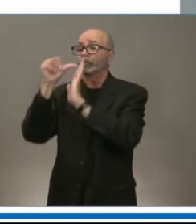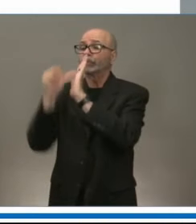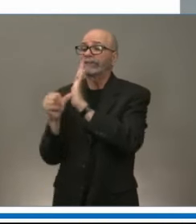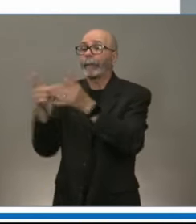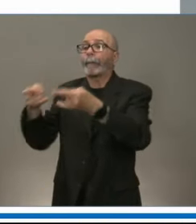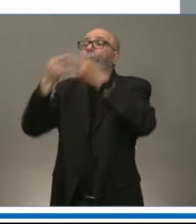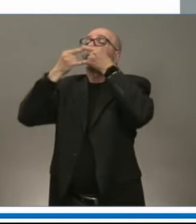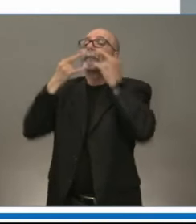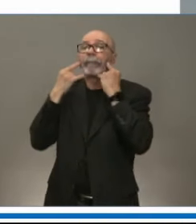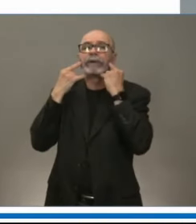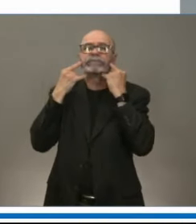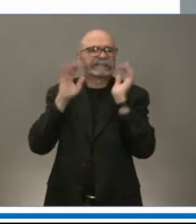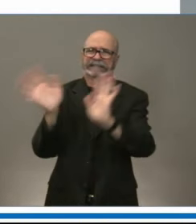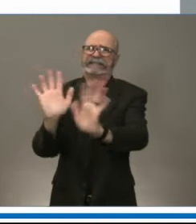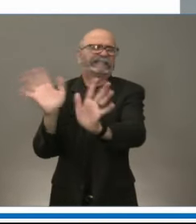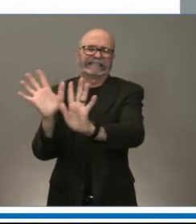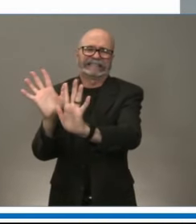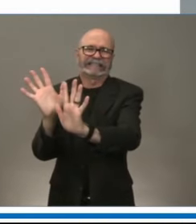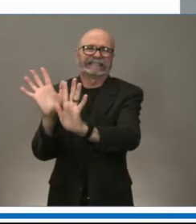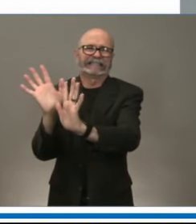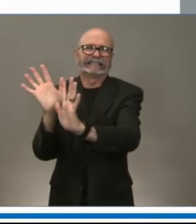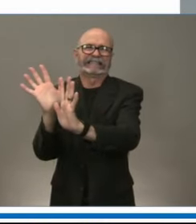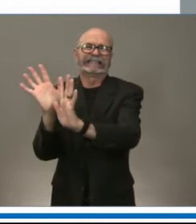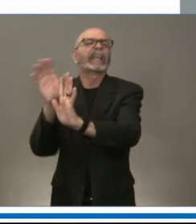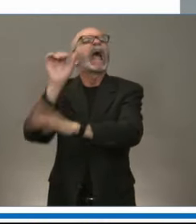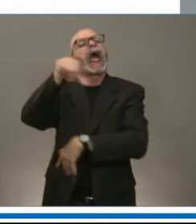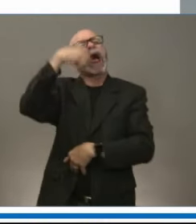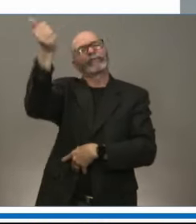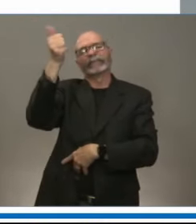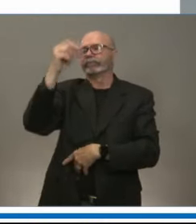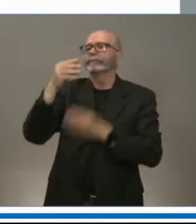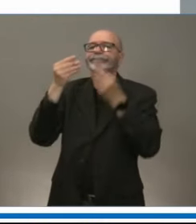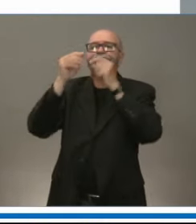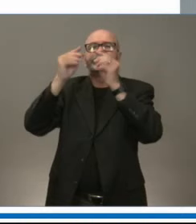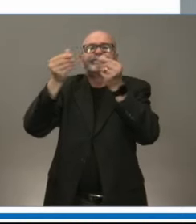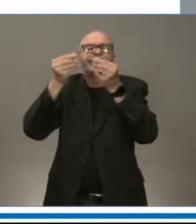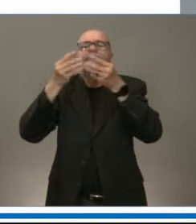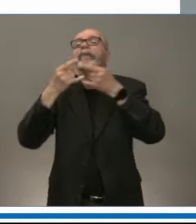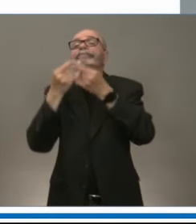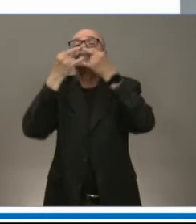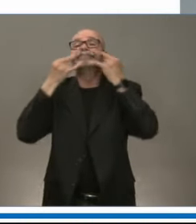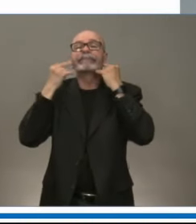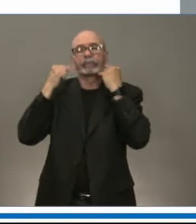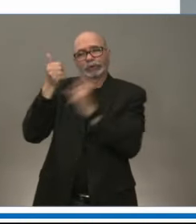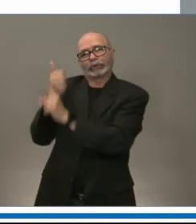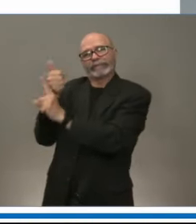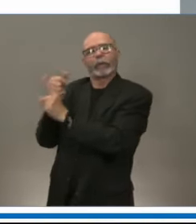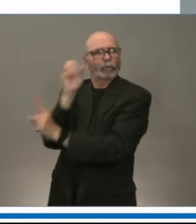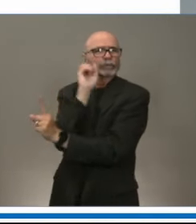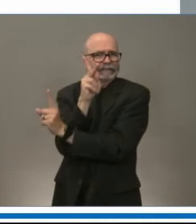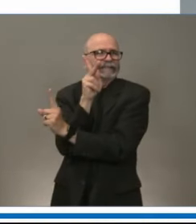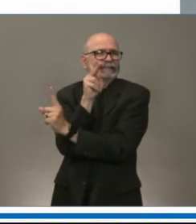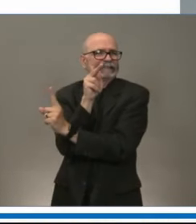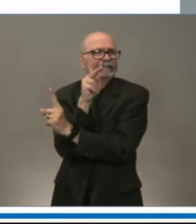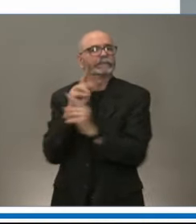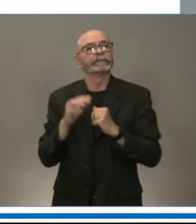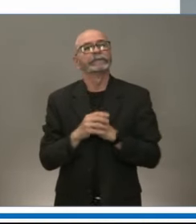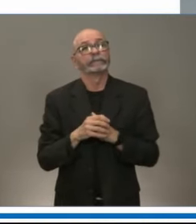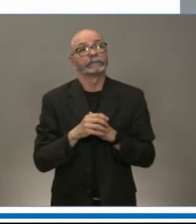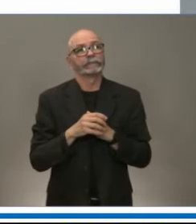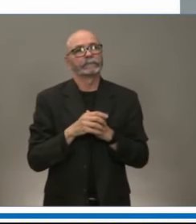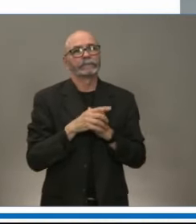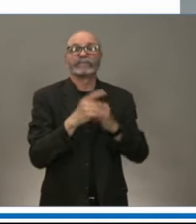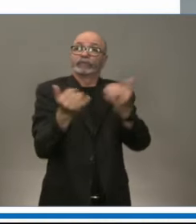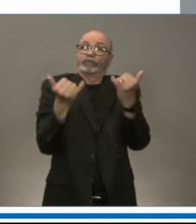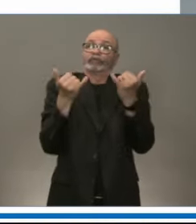There are also a lot of questions and around healthcare workers. We continue to get a lot of pressure around